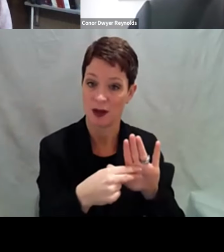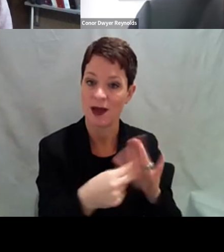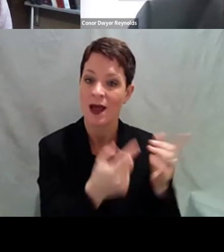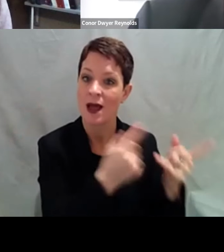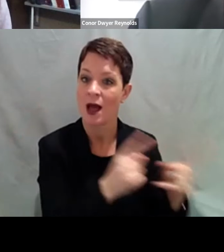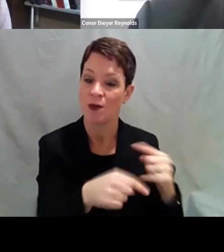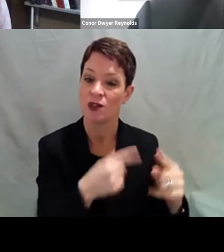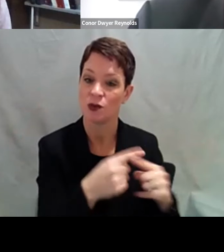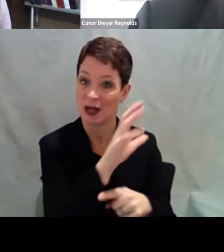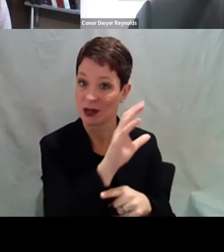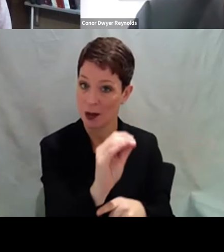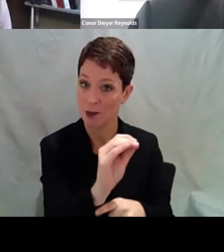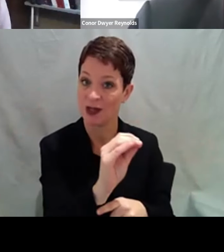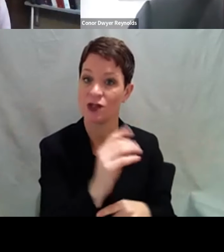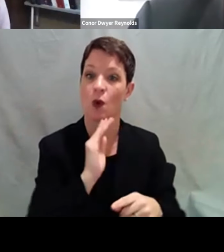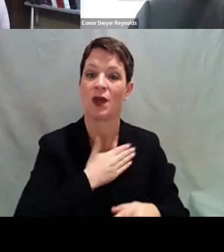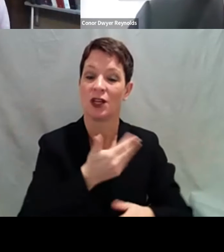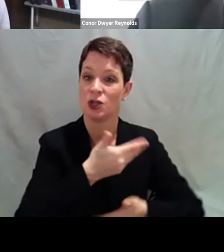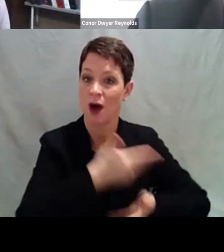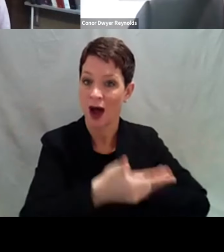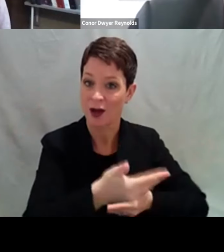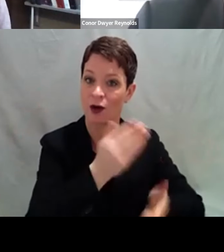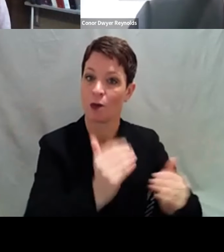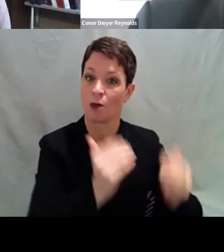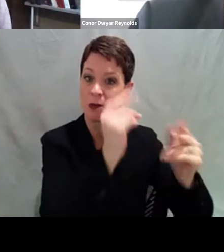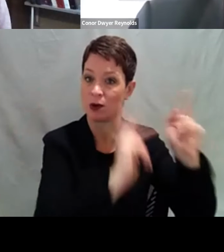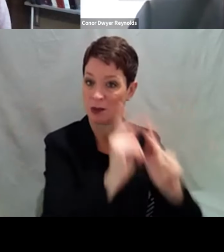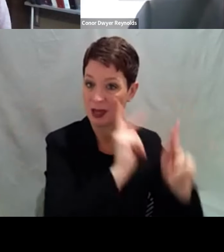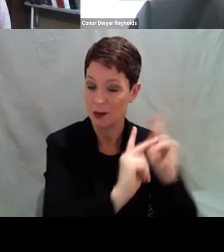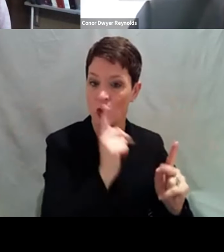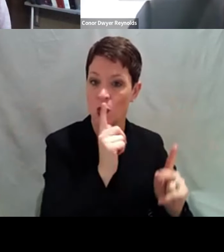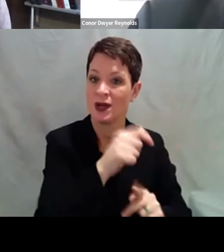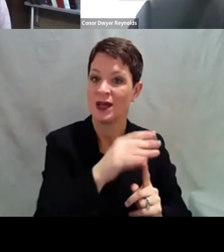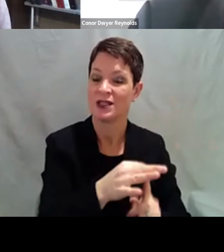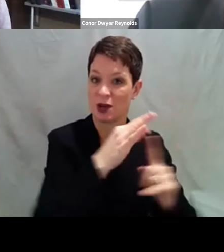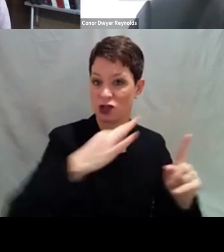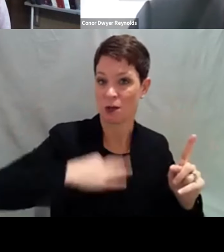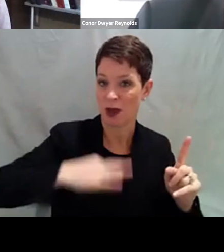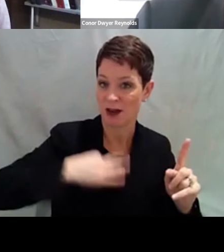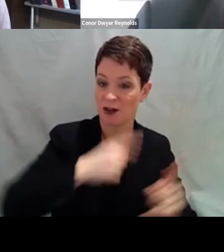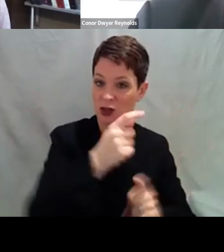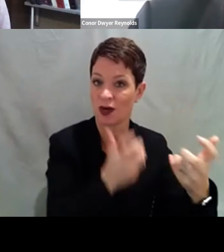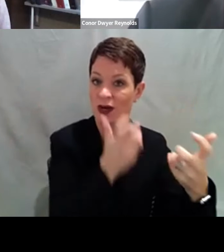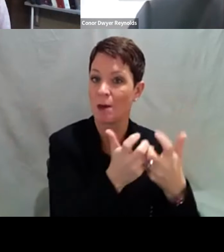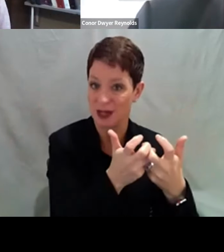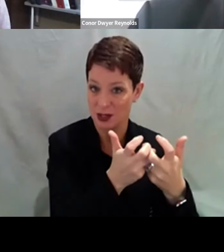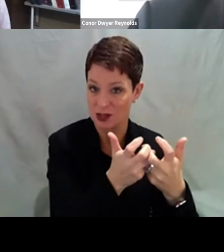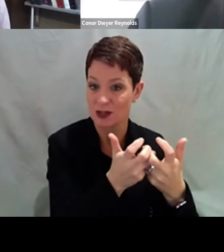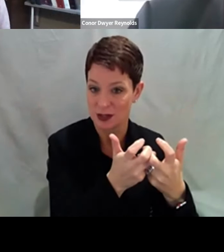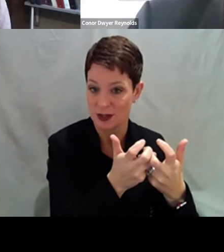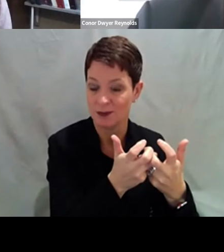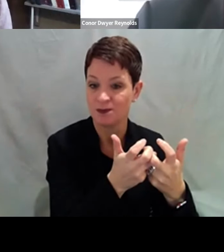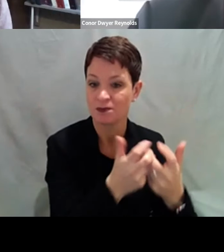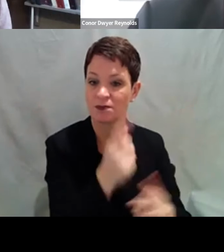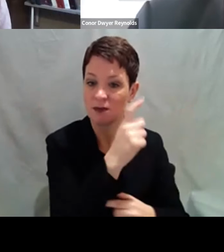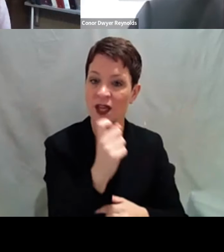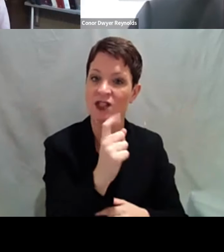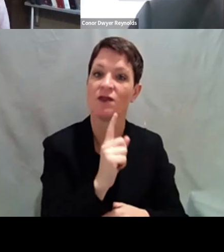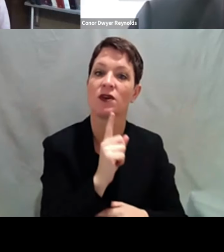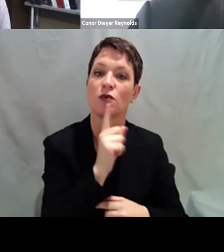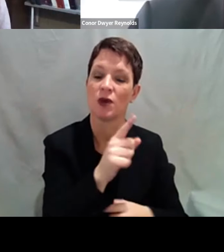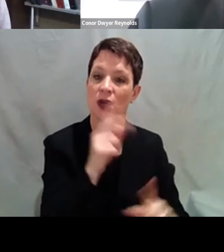when employers are willing to hire or promote employees who need special benefits or accommodations in the workplace because of the real